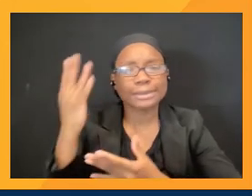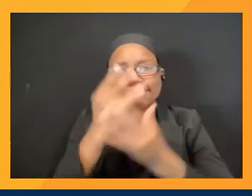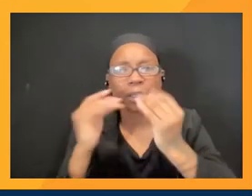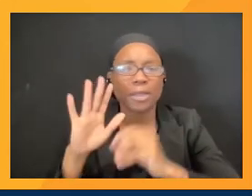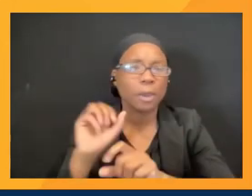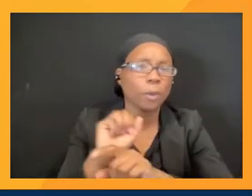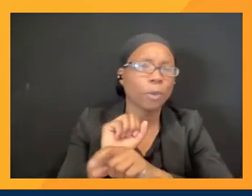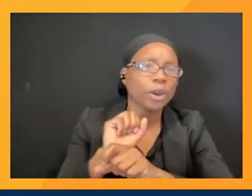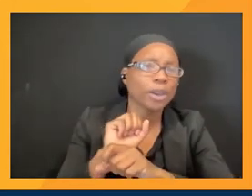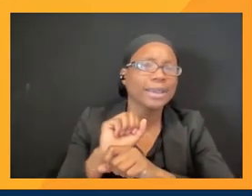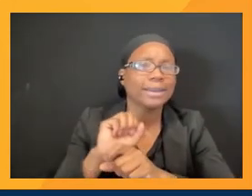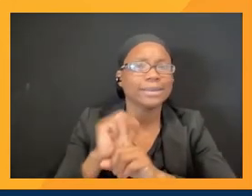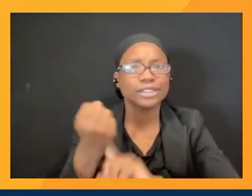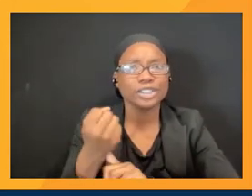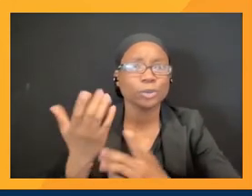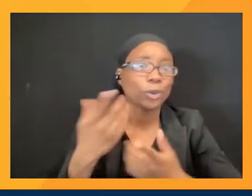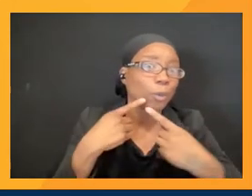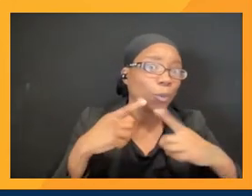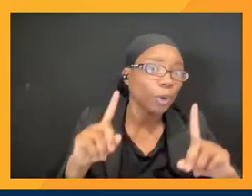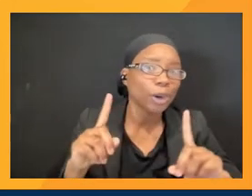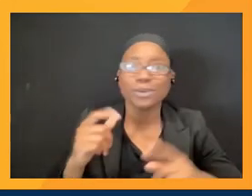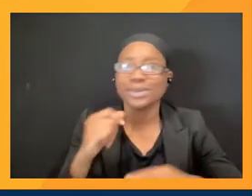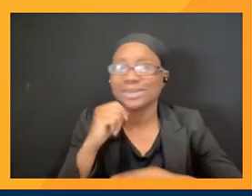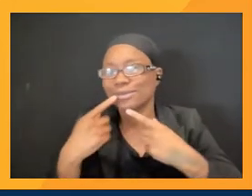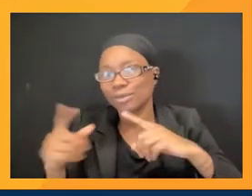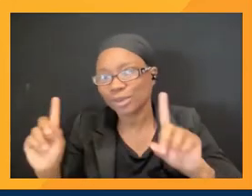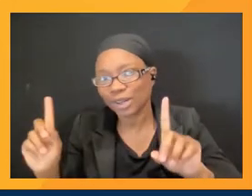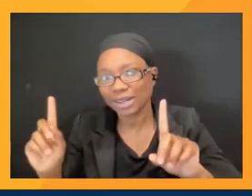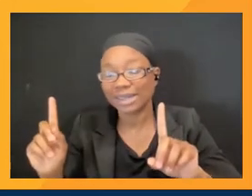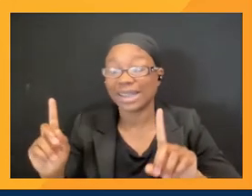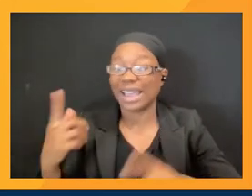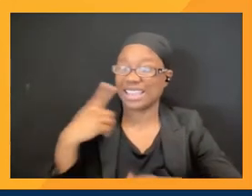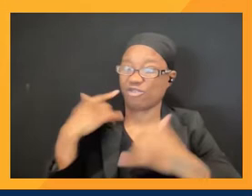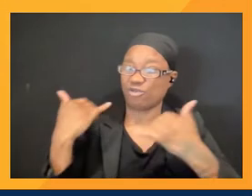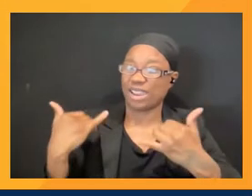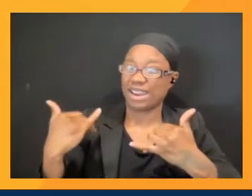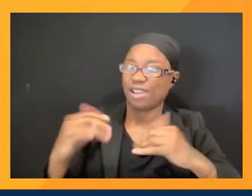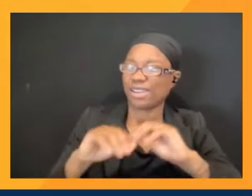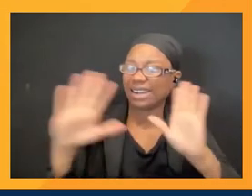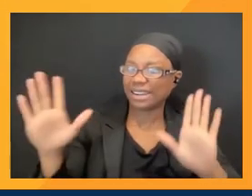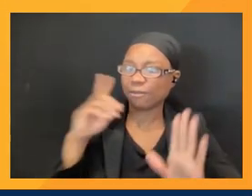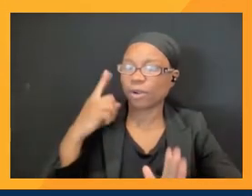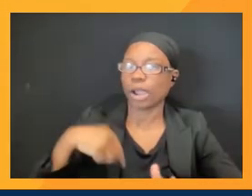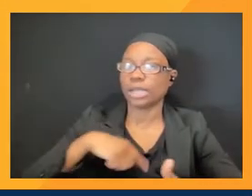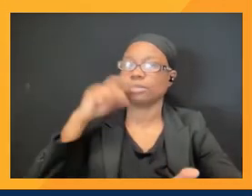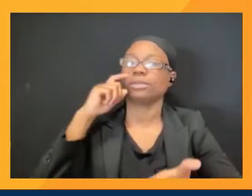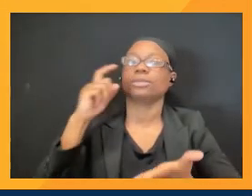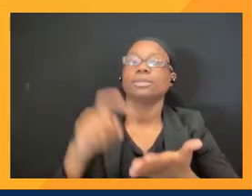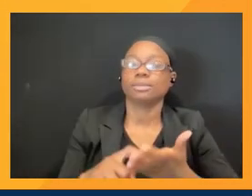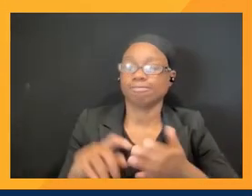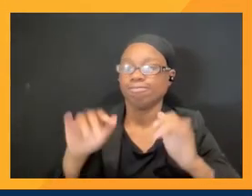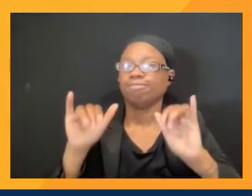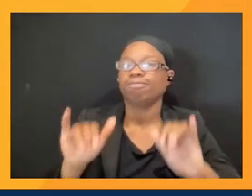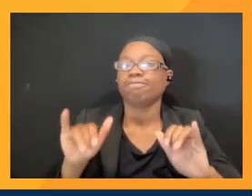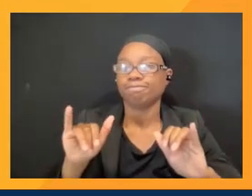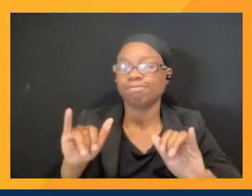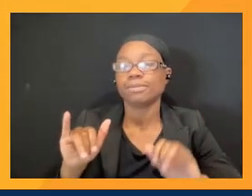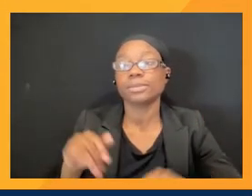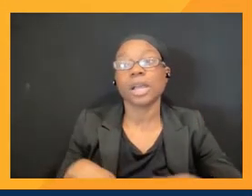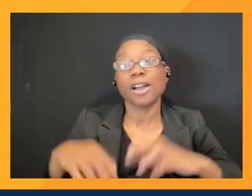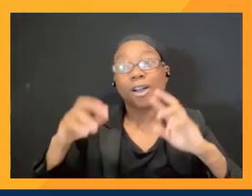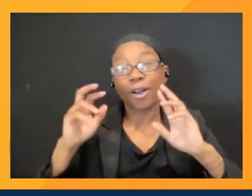activity that we've seen over the last several months. Is like there's a new imagination. I shouldn't call it. There's a current imagination about sort of what is possible that I